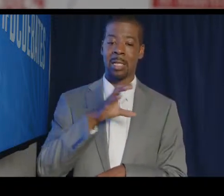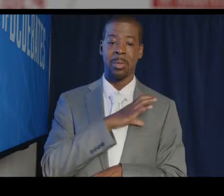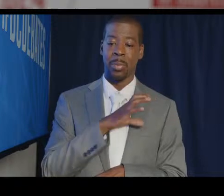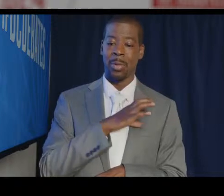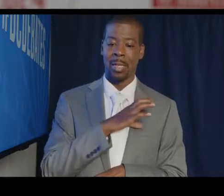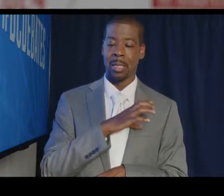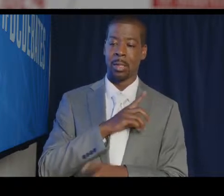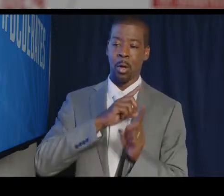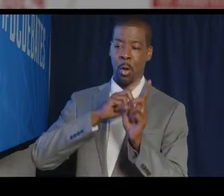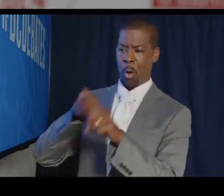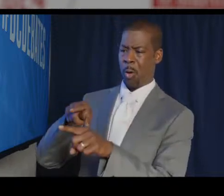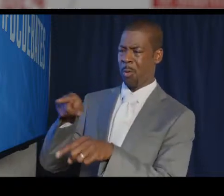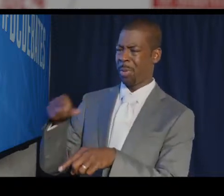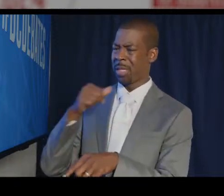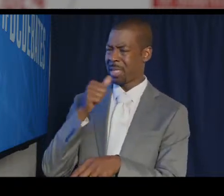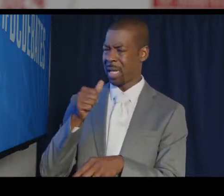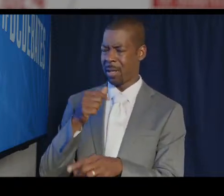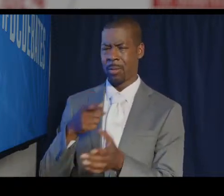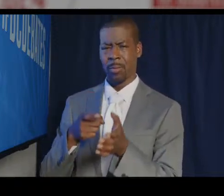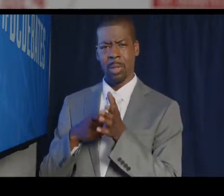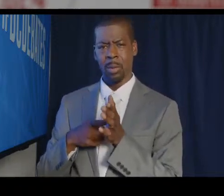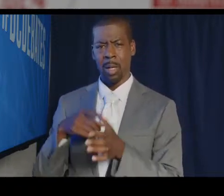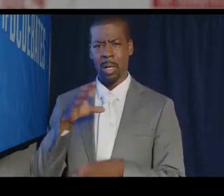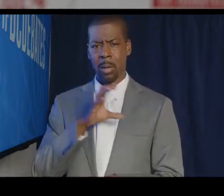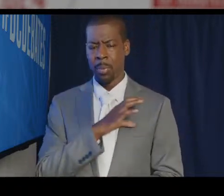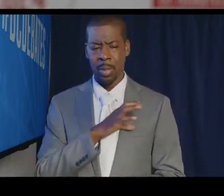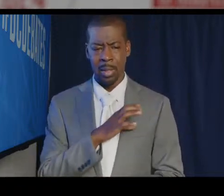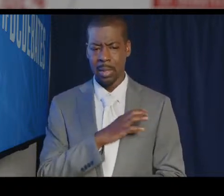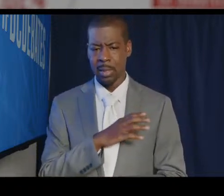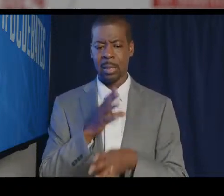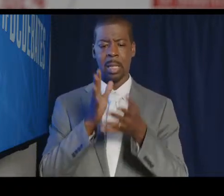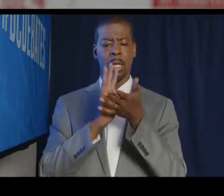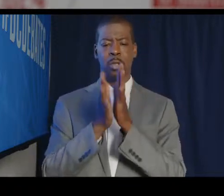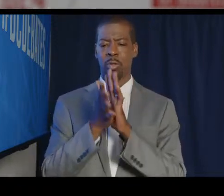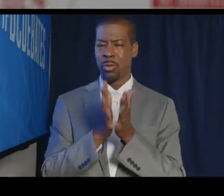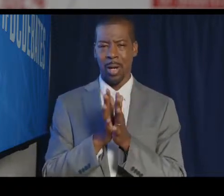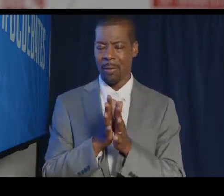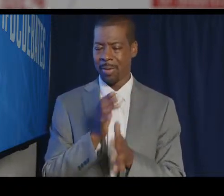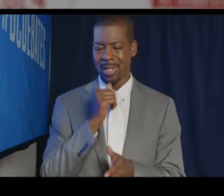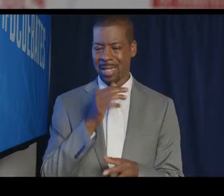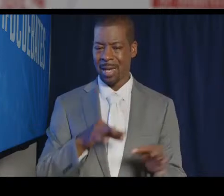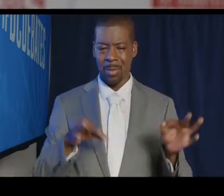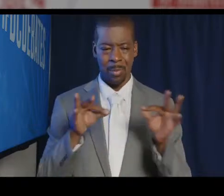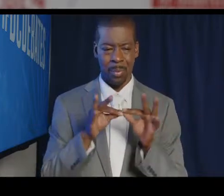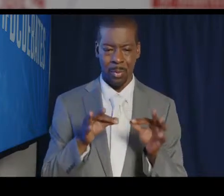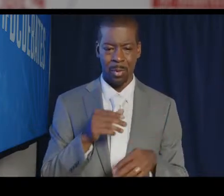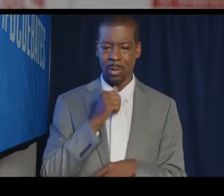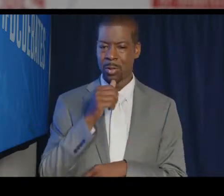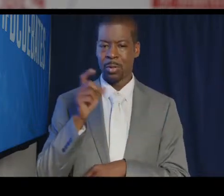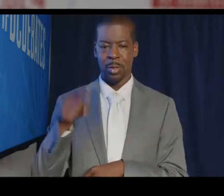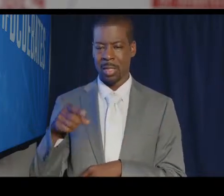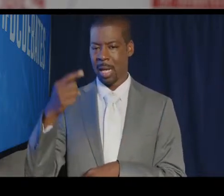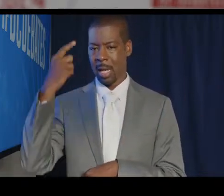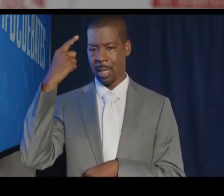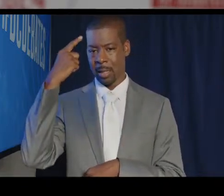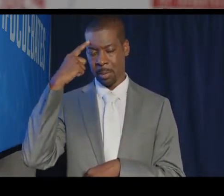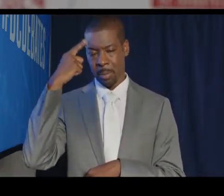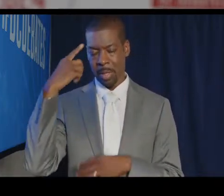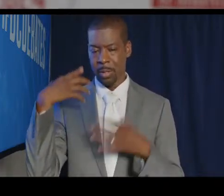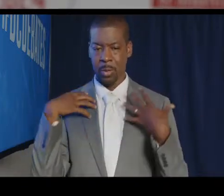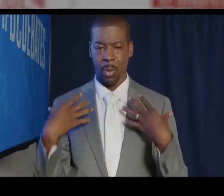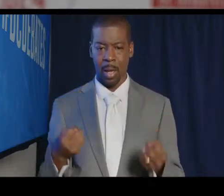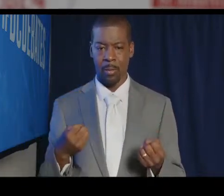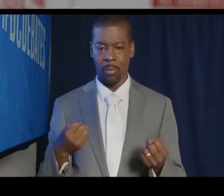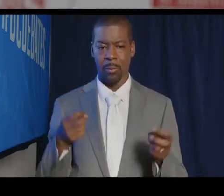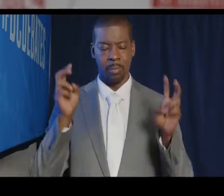police. They don't have to be the first line of defense for traffic safety stops. They should not be the first line of defense for mental health issues. We have